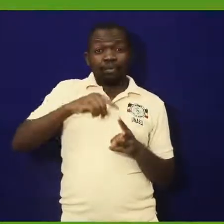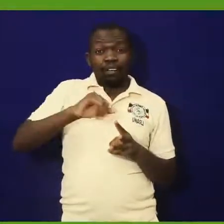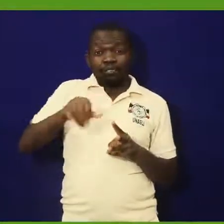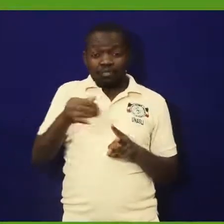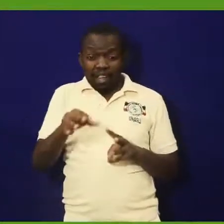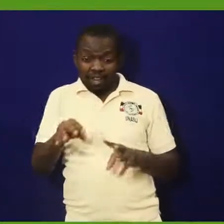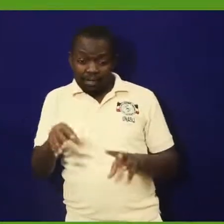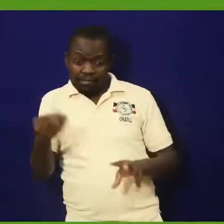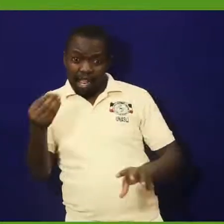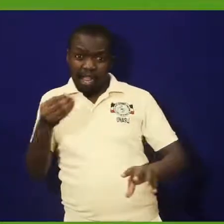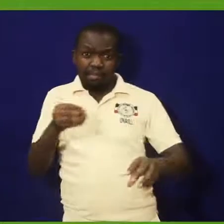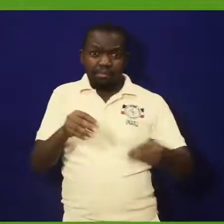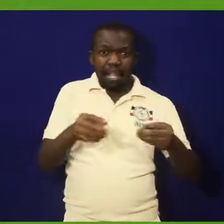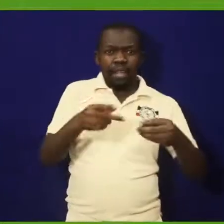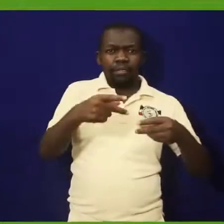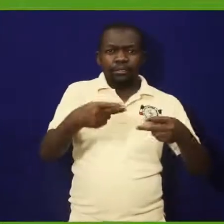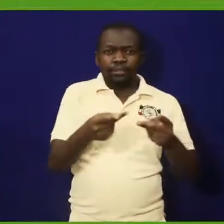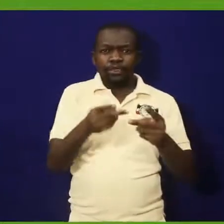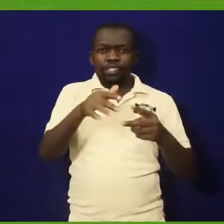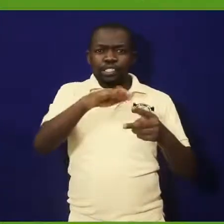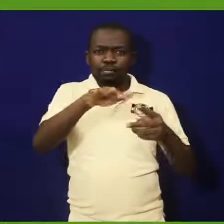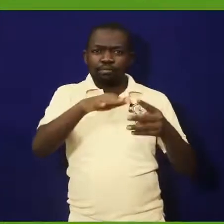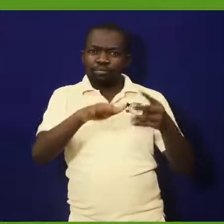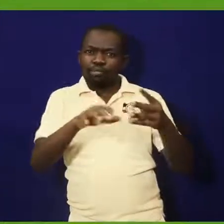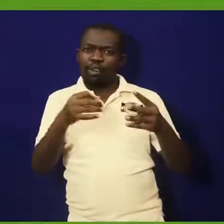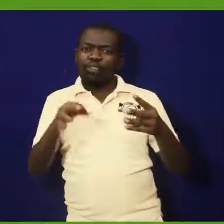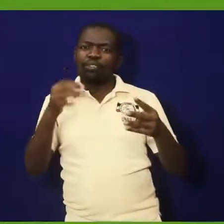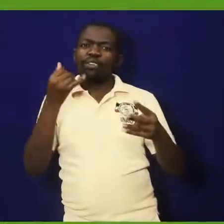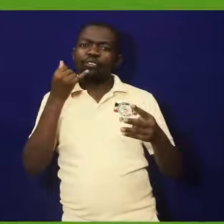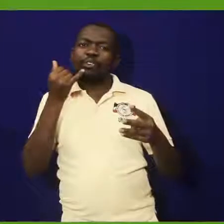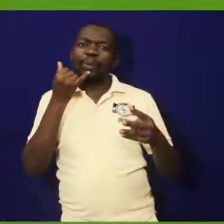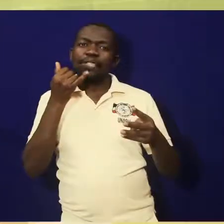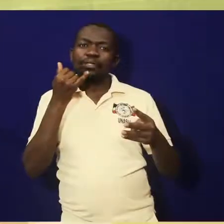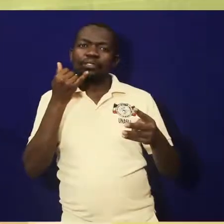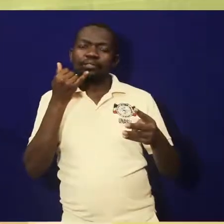of information about history and political education.